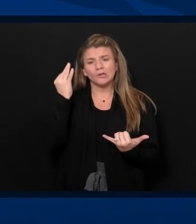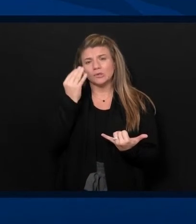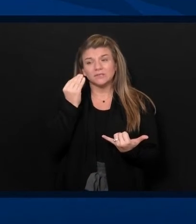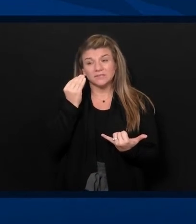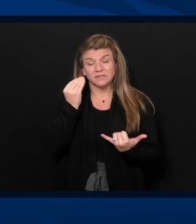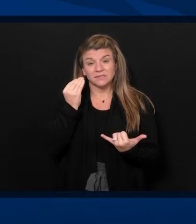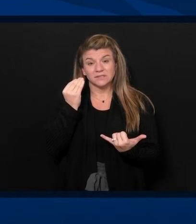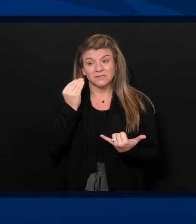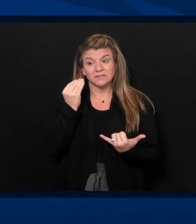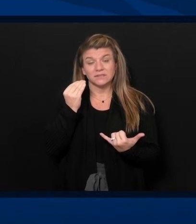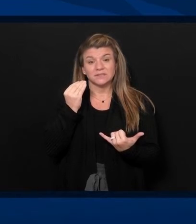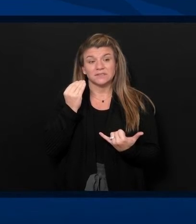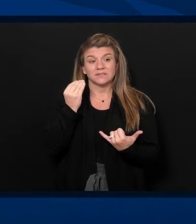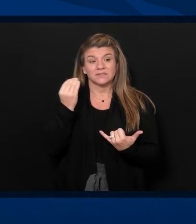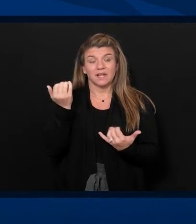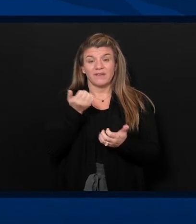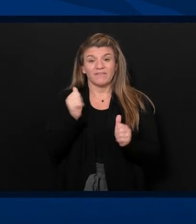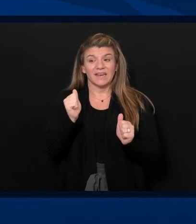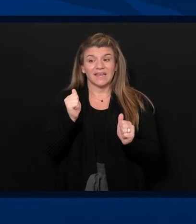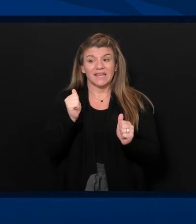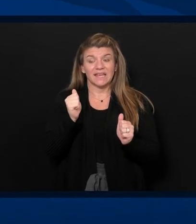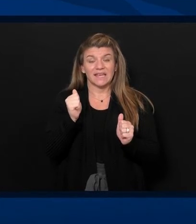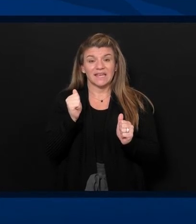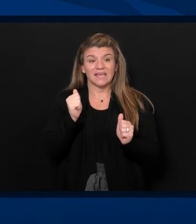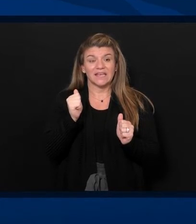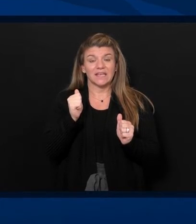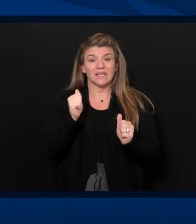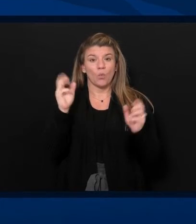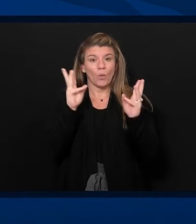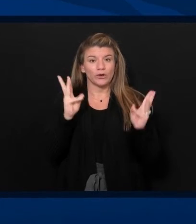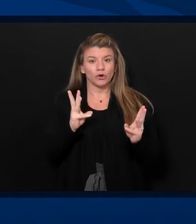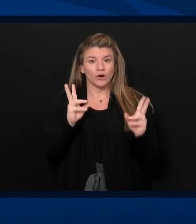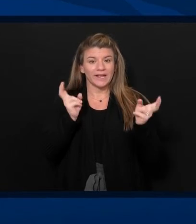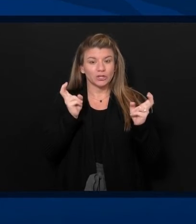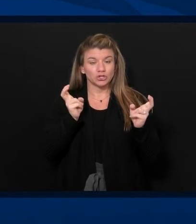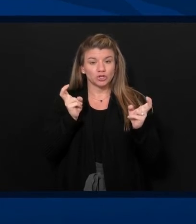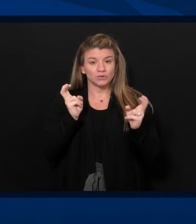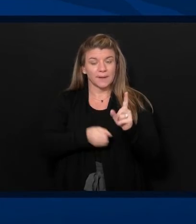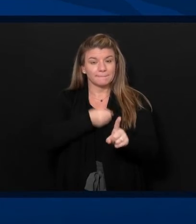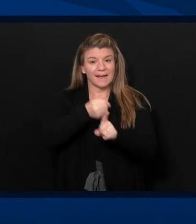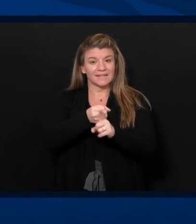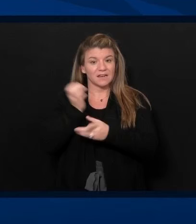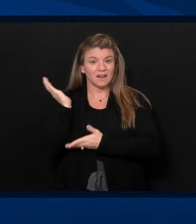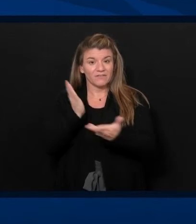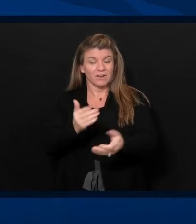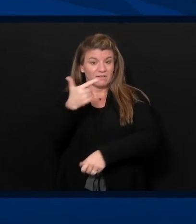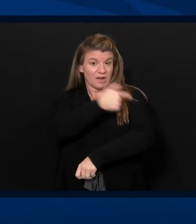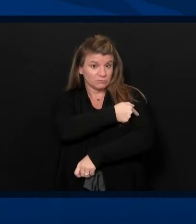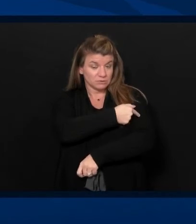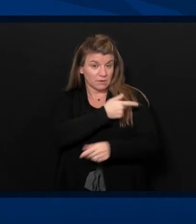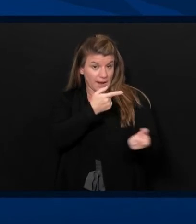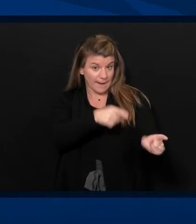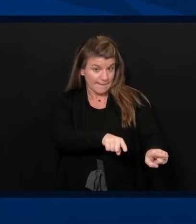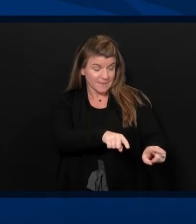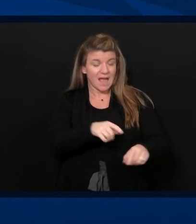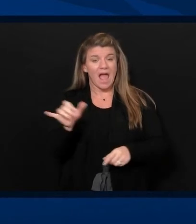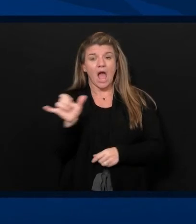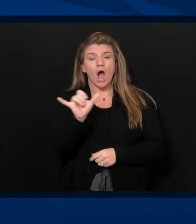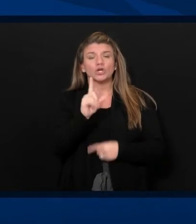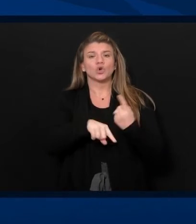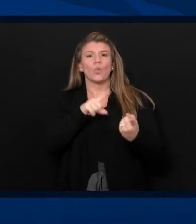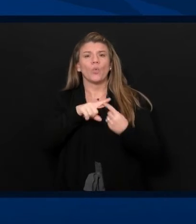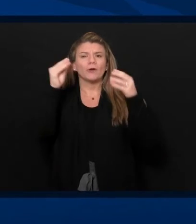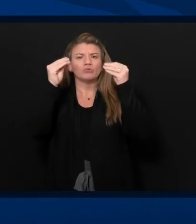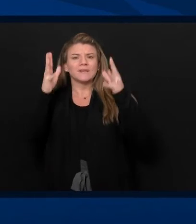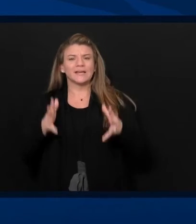winter weather conditions impacted the delivery of vaccines today? And we're also wondering, when do teachers and